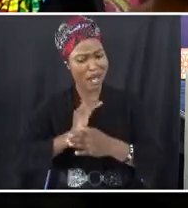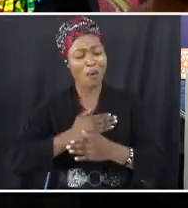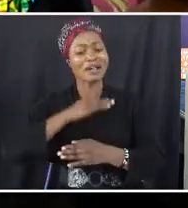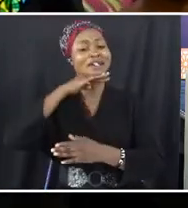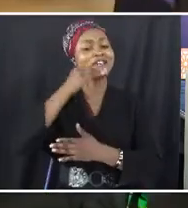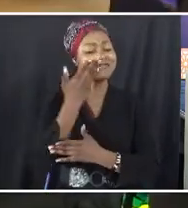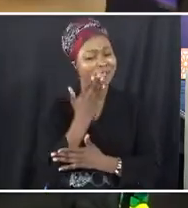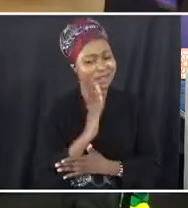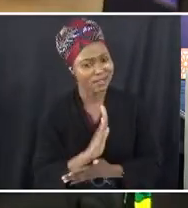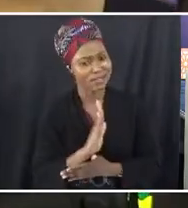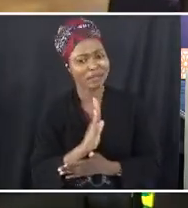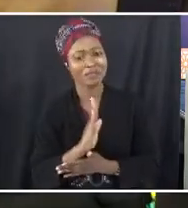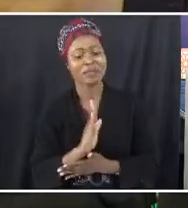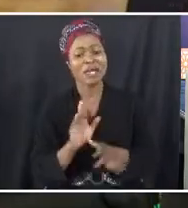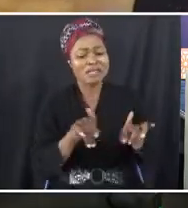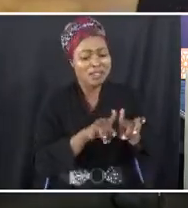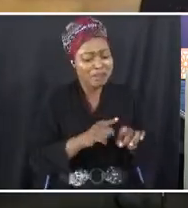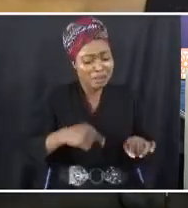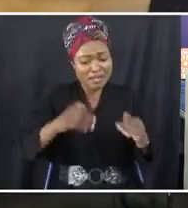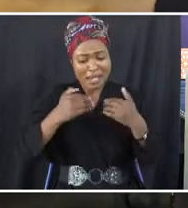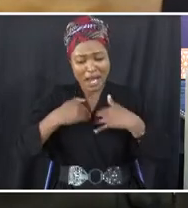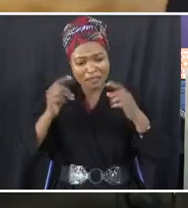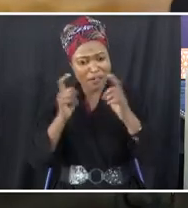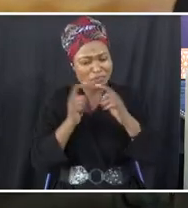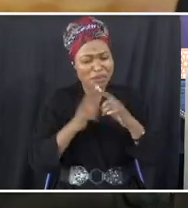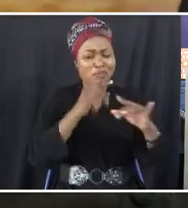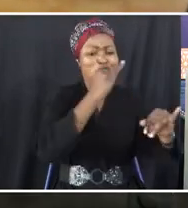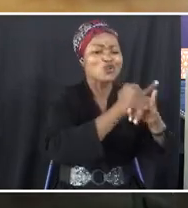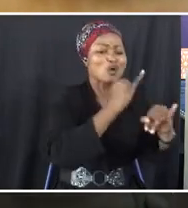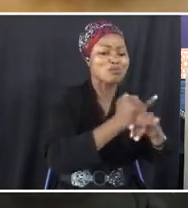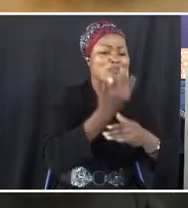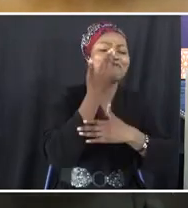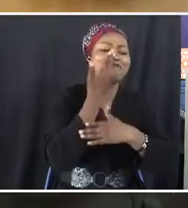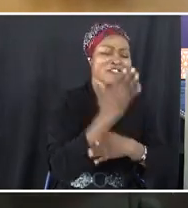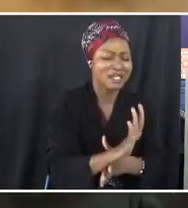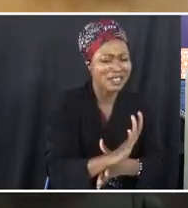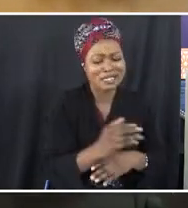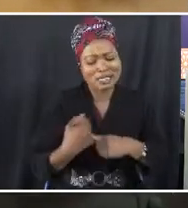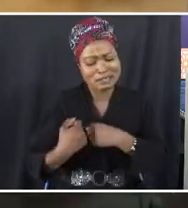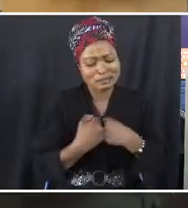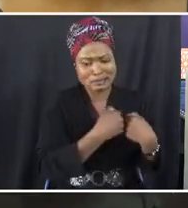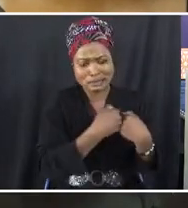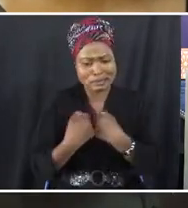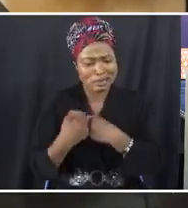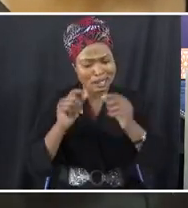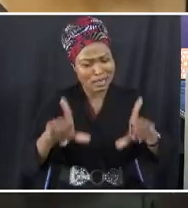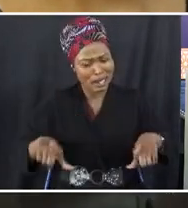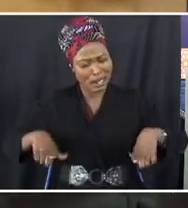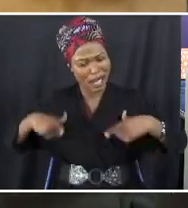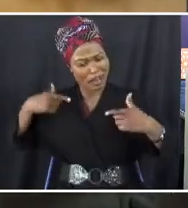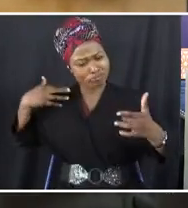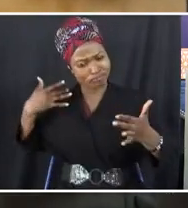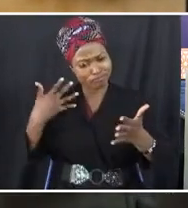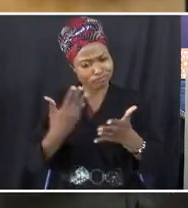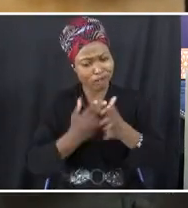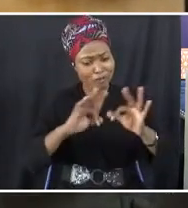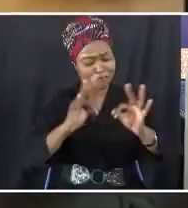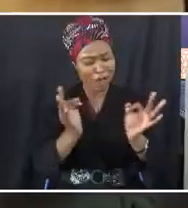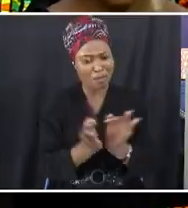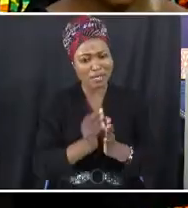we have pain of loss of jobs and the struggles that we go of broken families